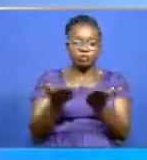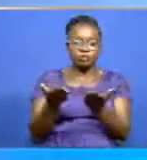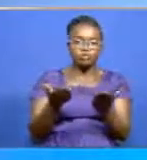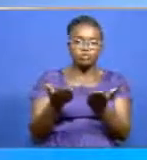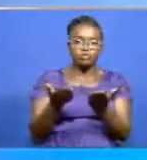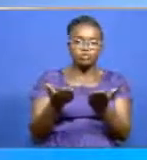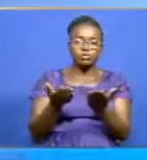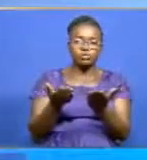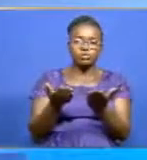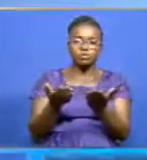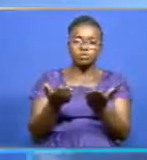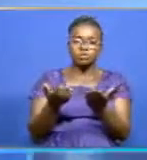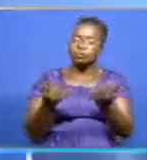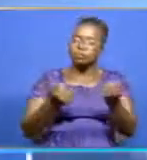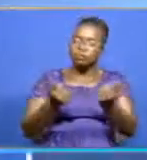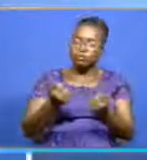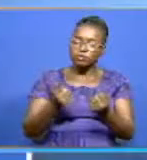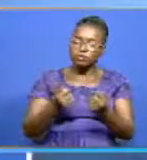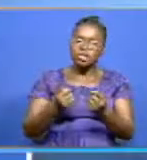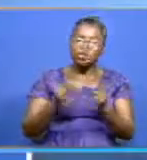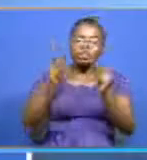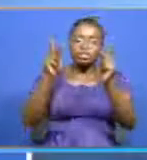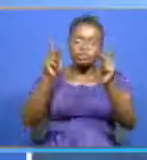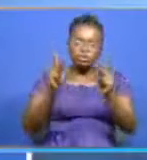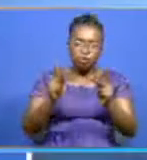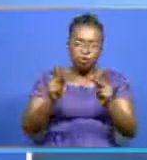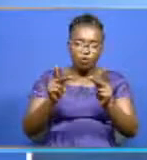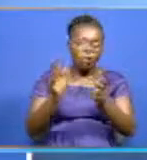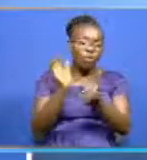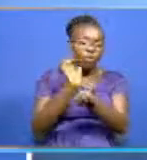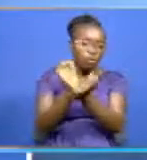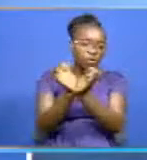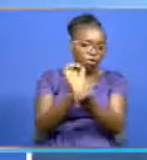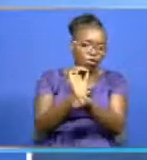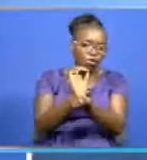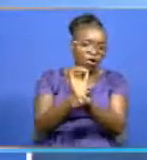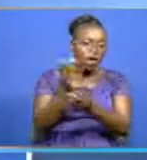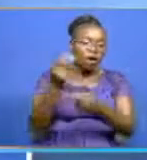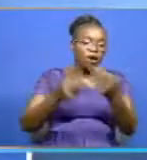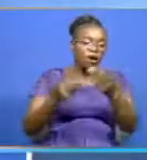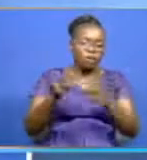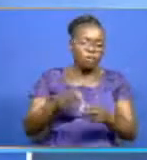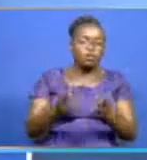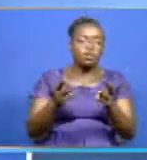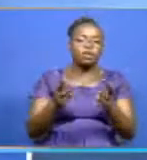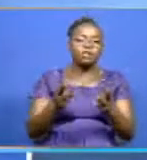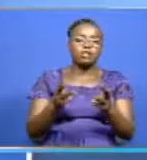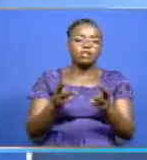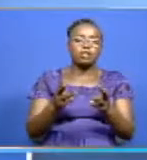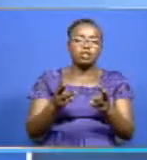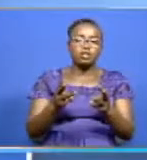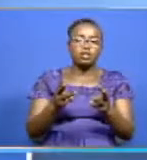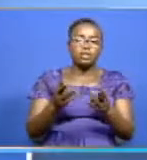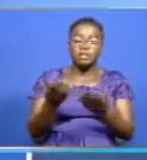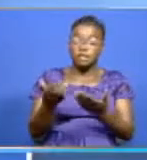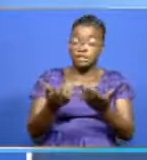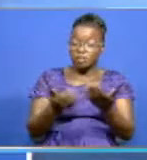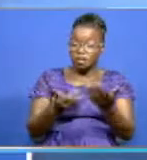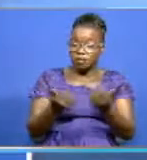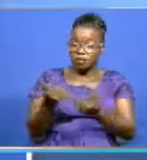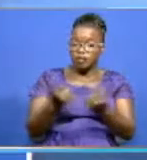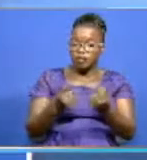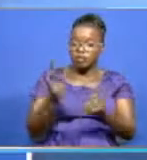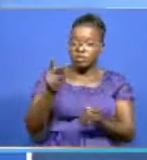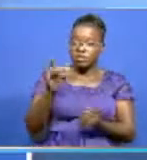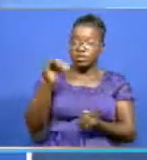plying the Kisumu-Bondo Highway following a fatal accident that killed six passengers. NTSA says the vehicles belonging to KISTAG